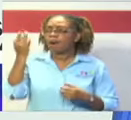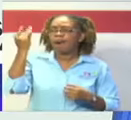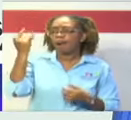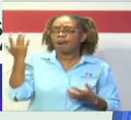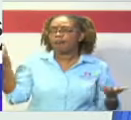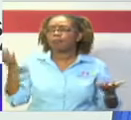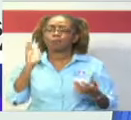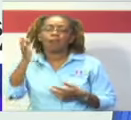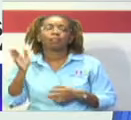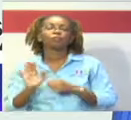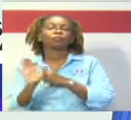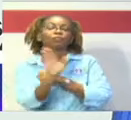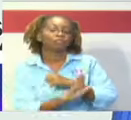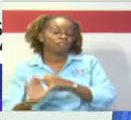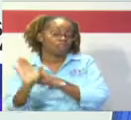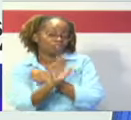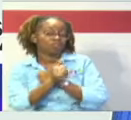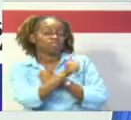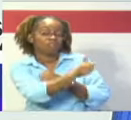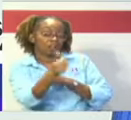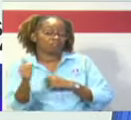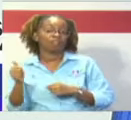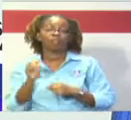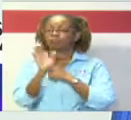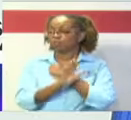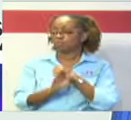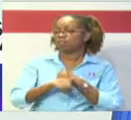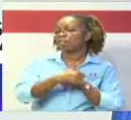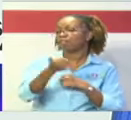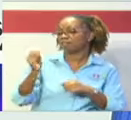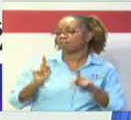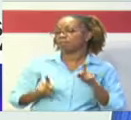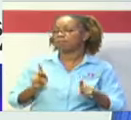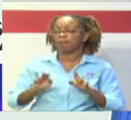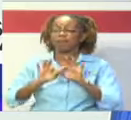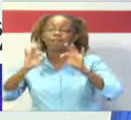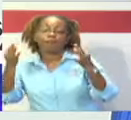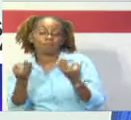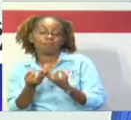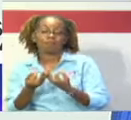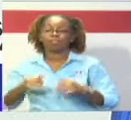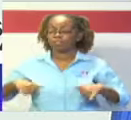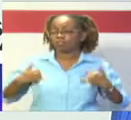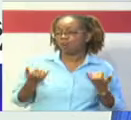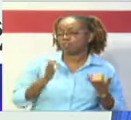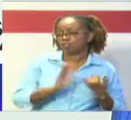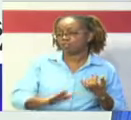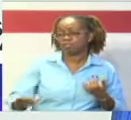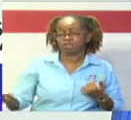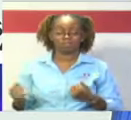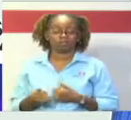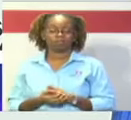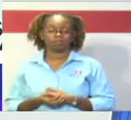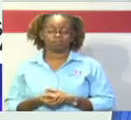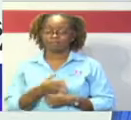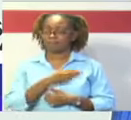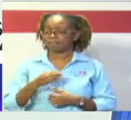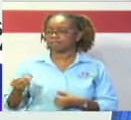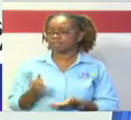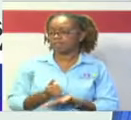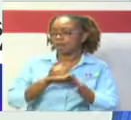persons around you who cannot access vaccination, such as young children, and it also prevents you and your